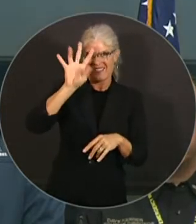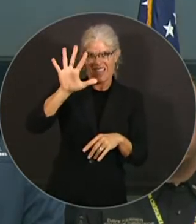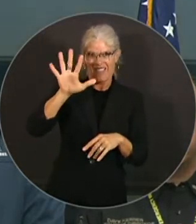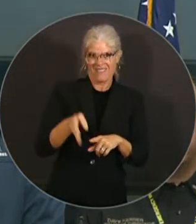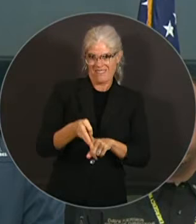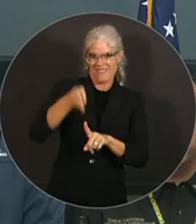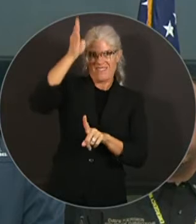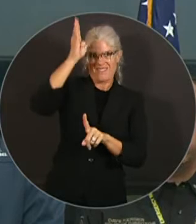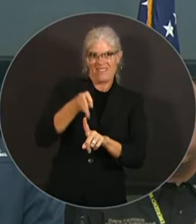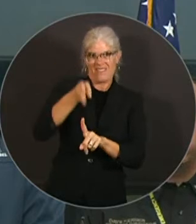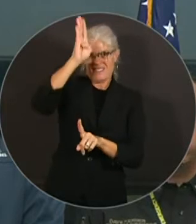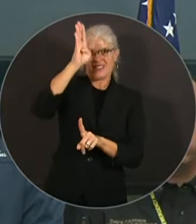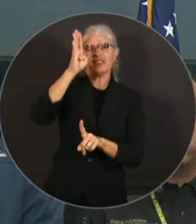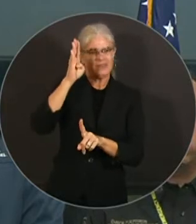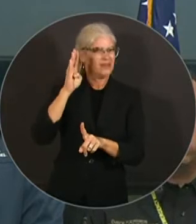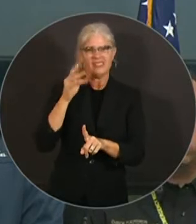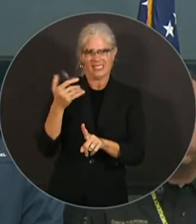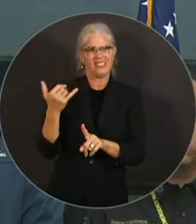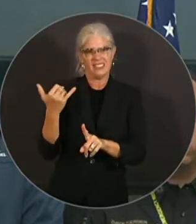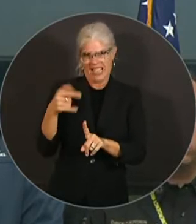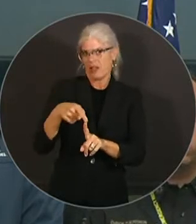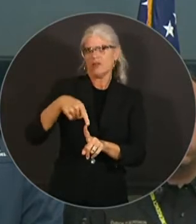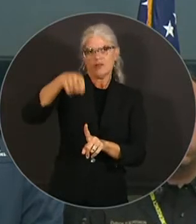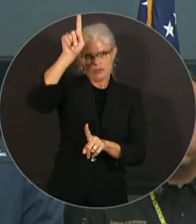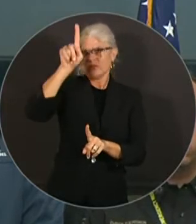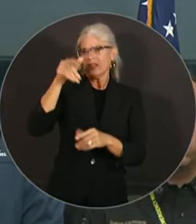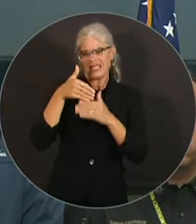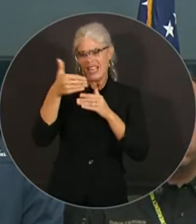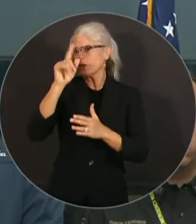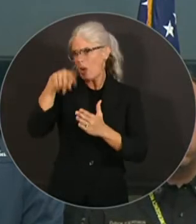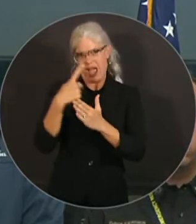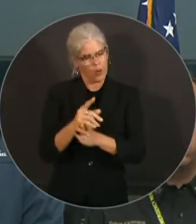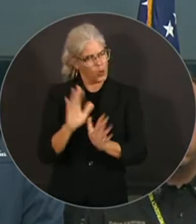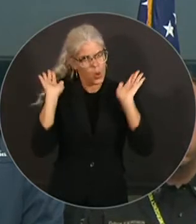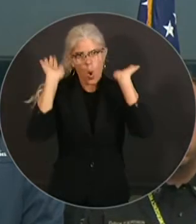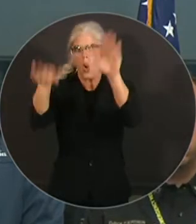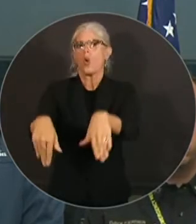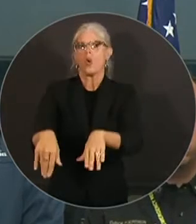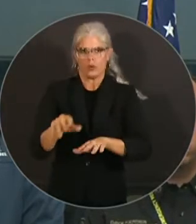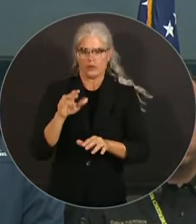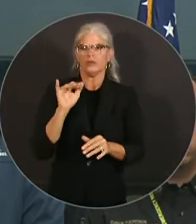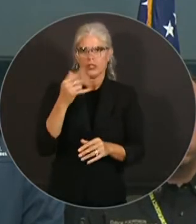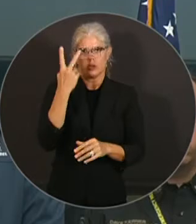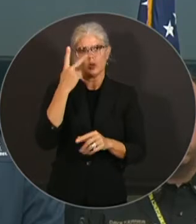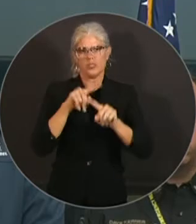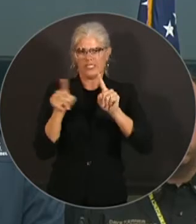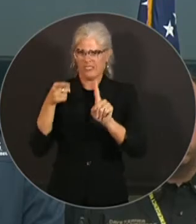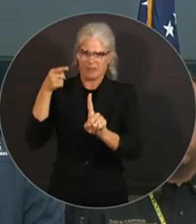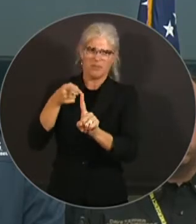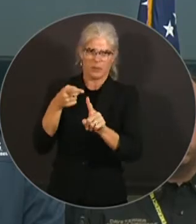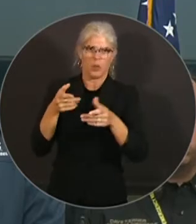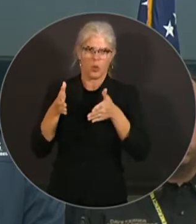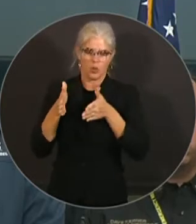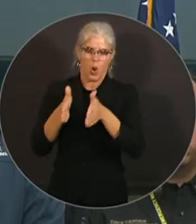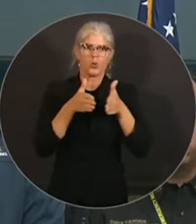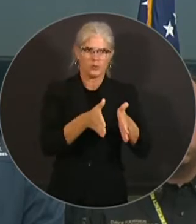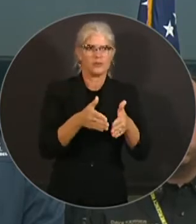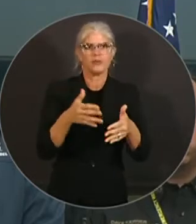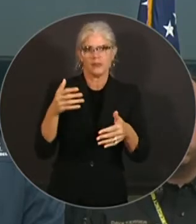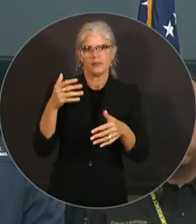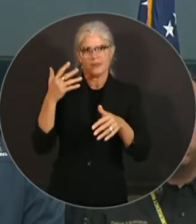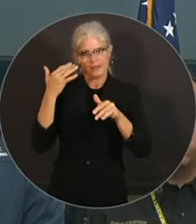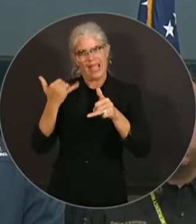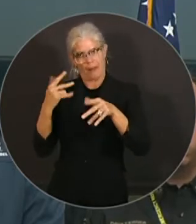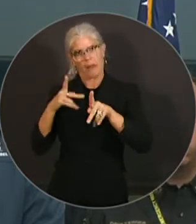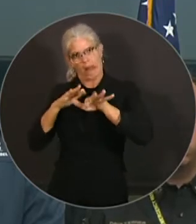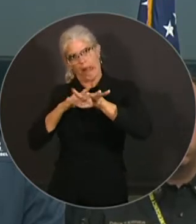be completely open within the next hour. And so those are two roads that can typically have traffic anyways. Right now,